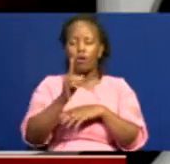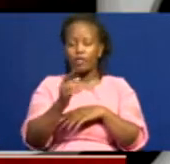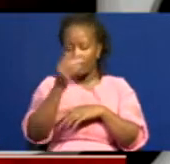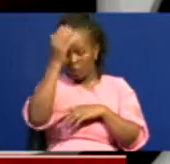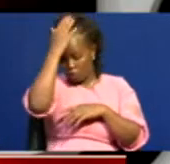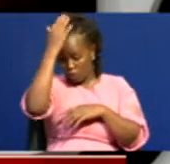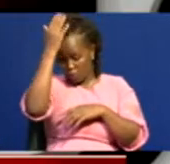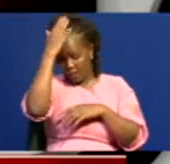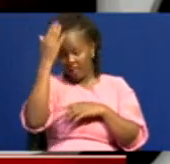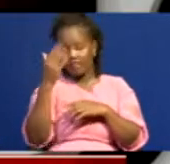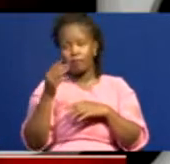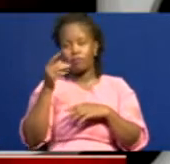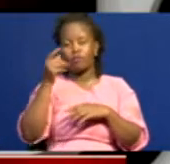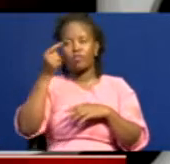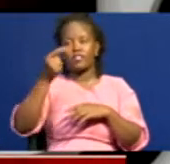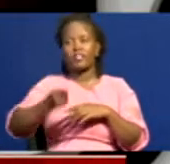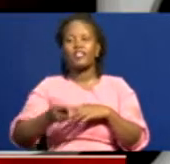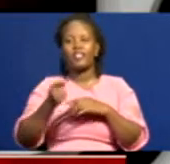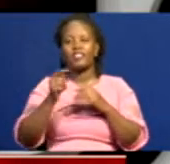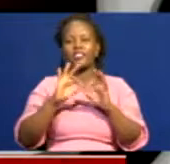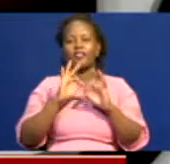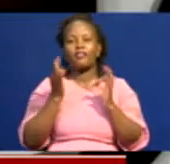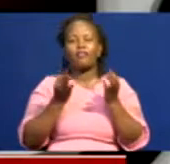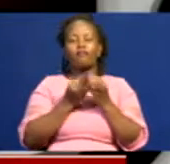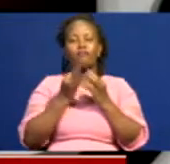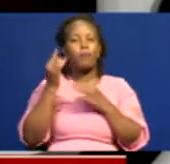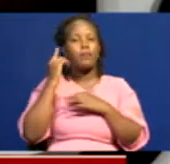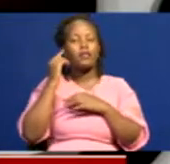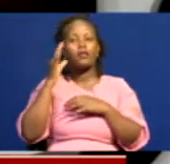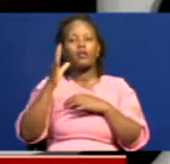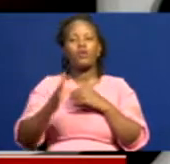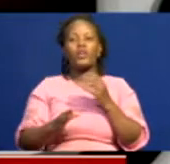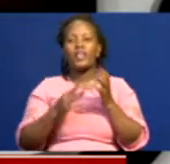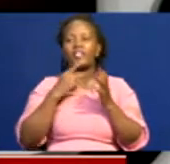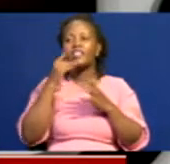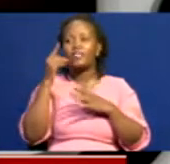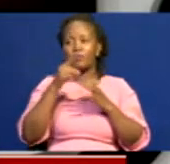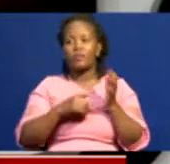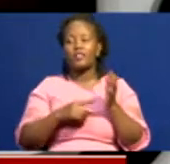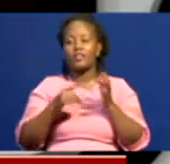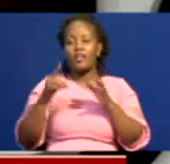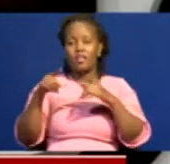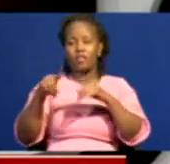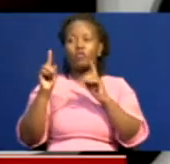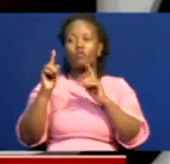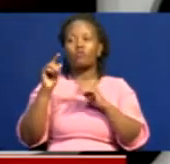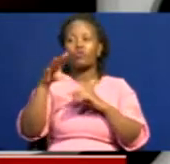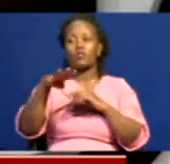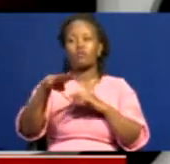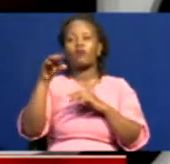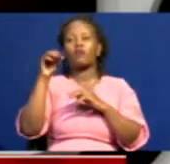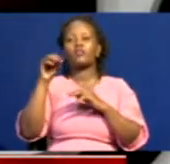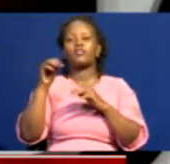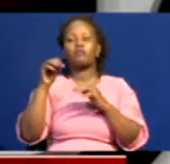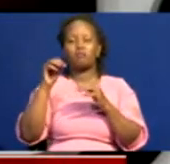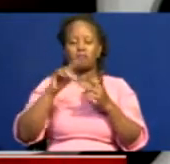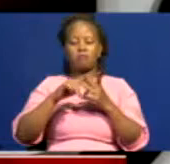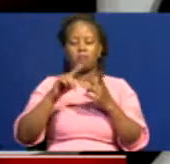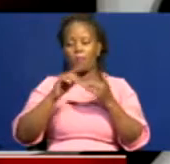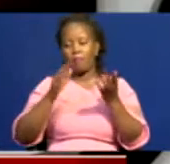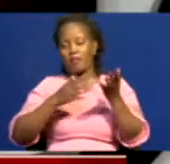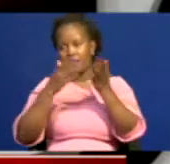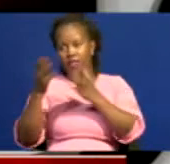Justice Chacha Mwita, the family's lawyer told the court that he was found and taken to hospital for a